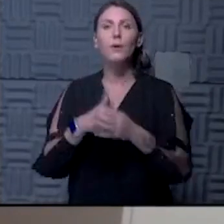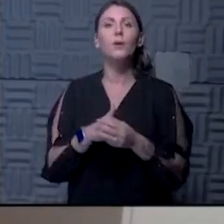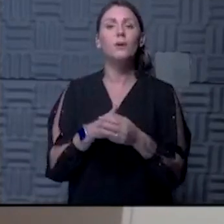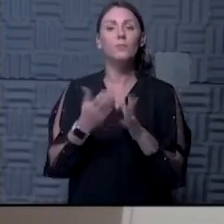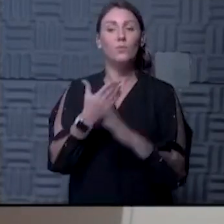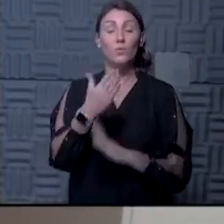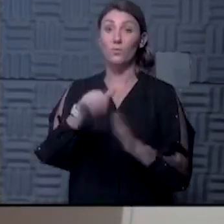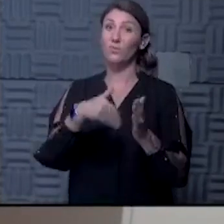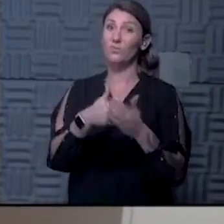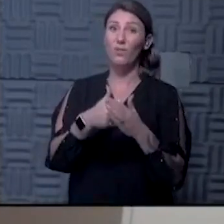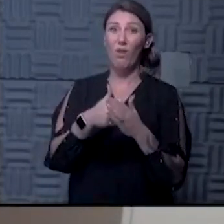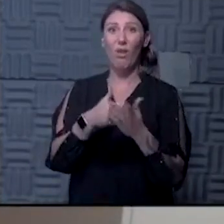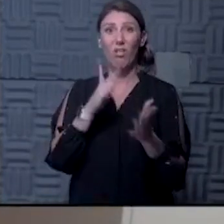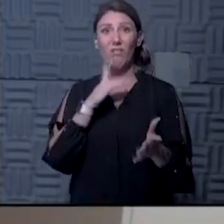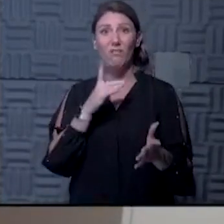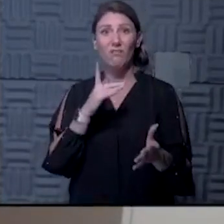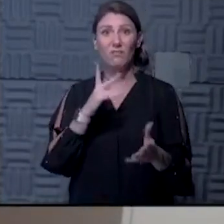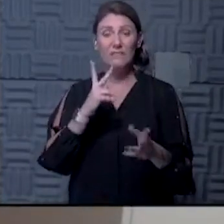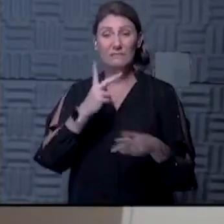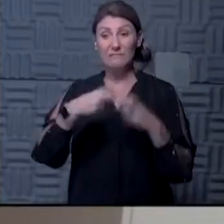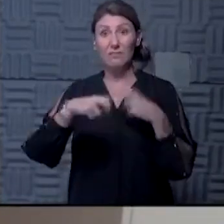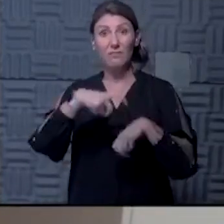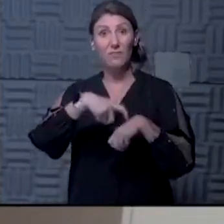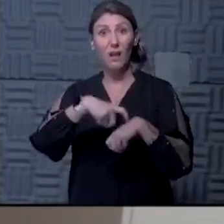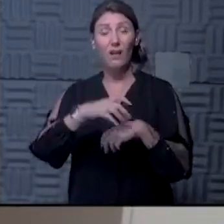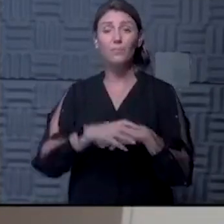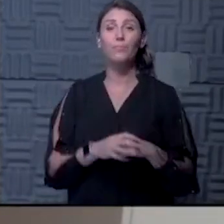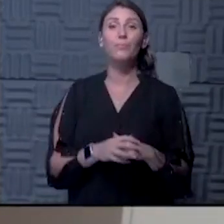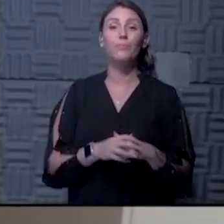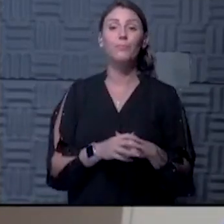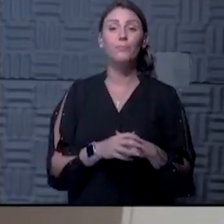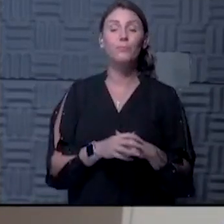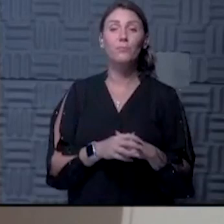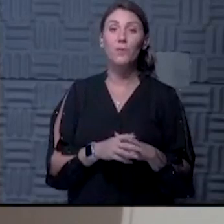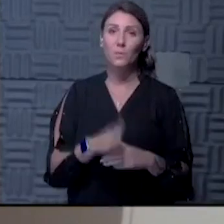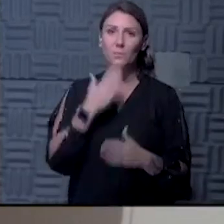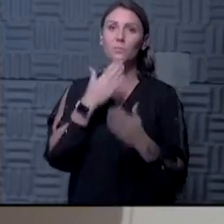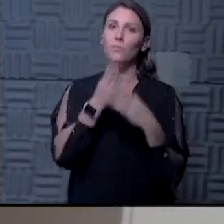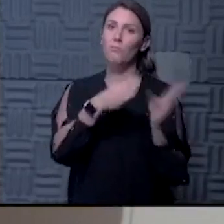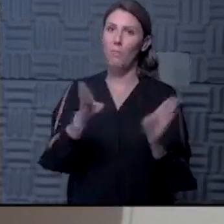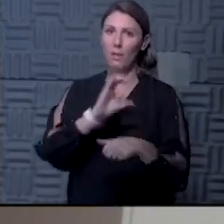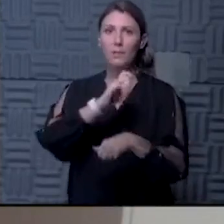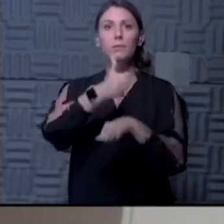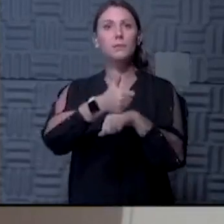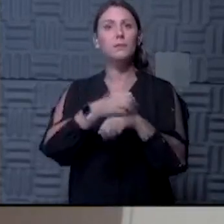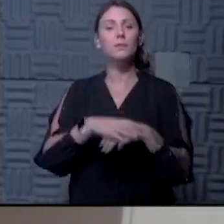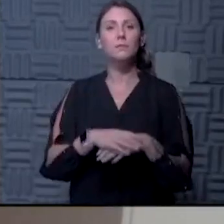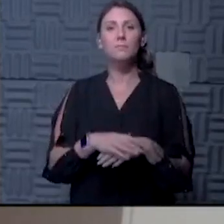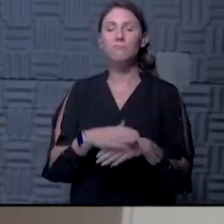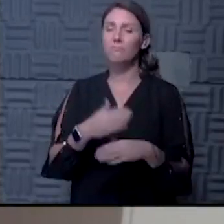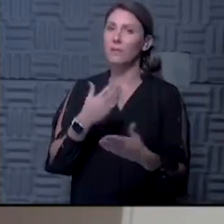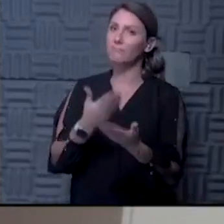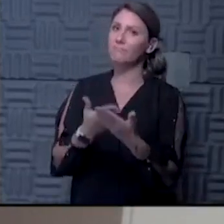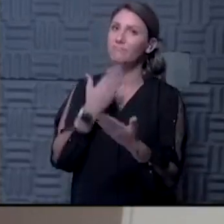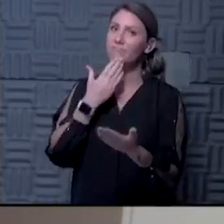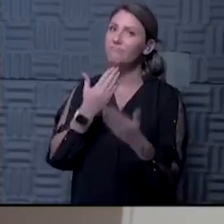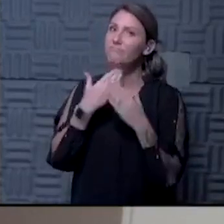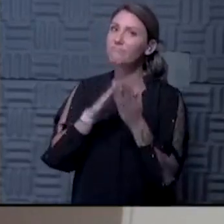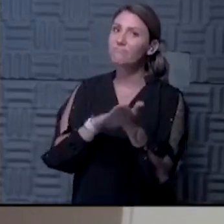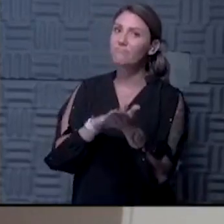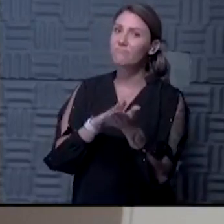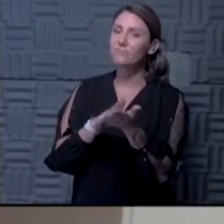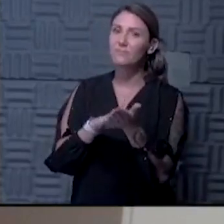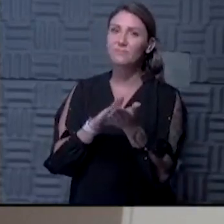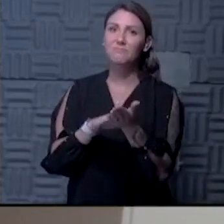those tough times. But you know what? I think we had a good plan in place. I commend Major League Baseball for putting together a